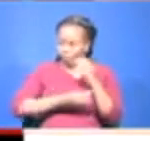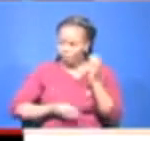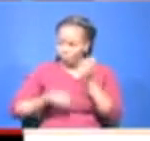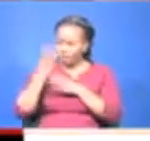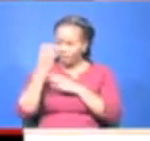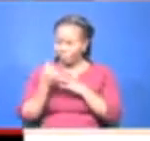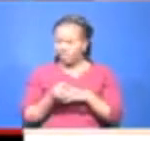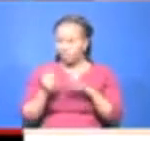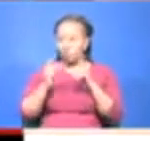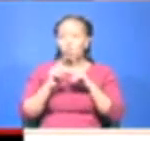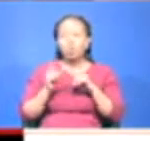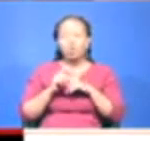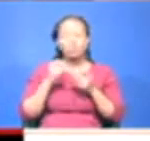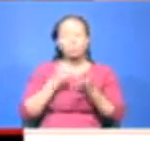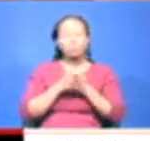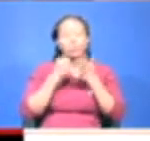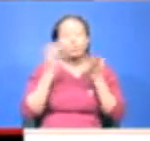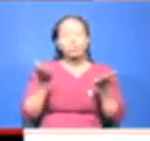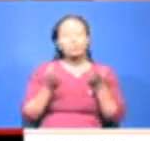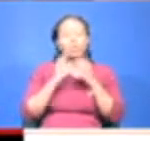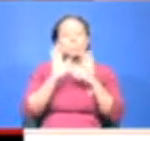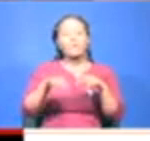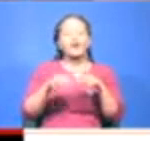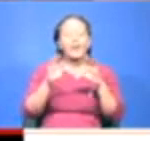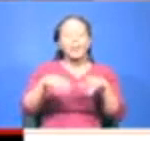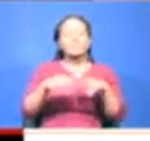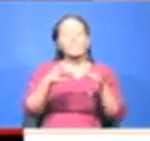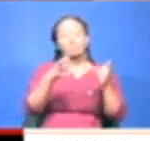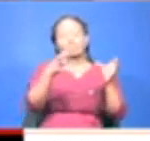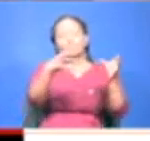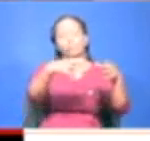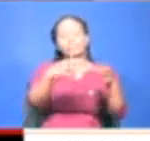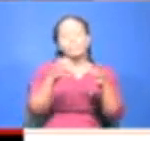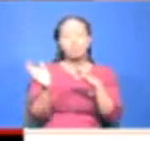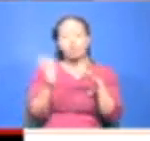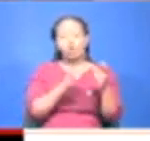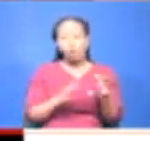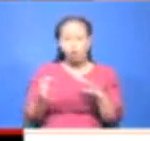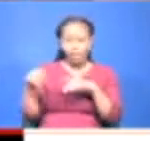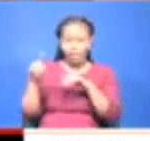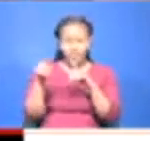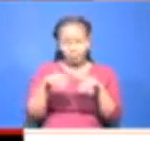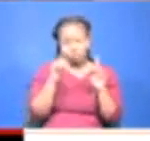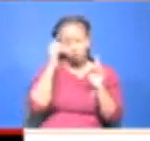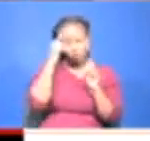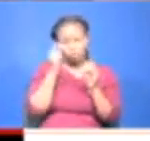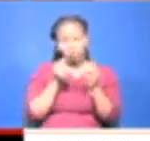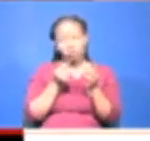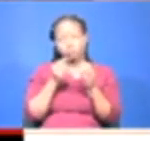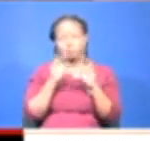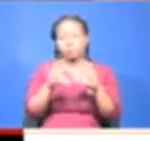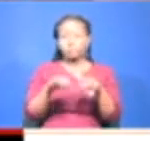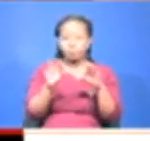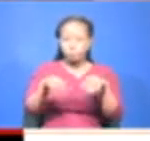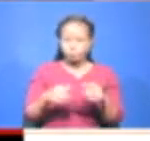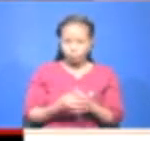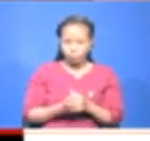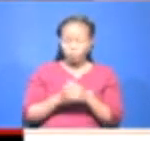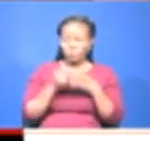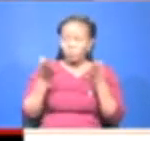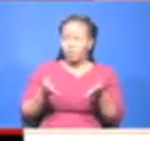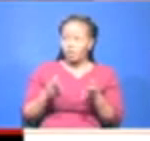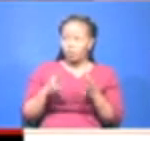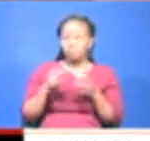help our agricultural community organize itself for scale. So the cooperative model in Kenya is